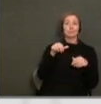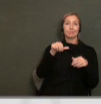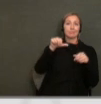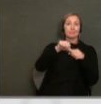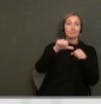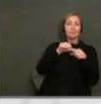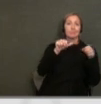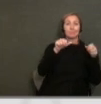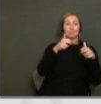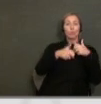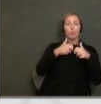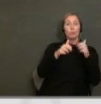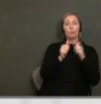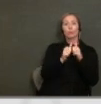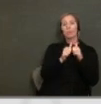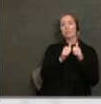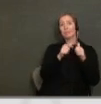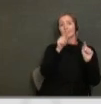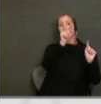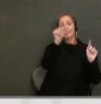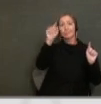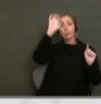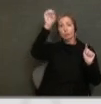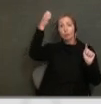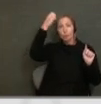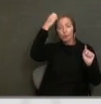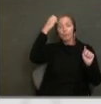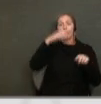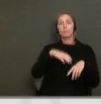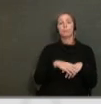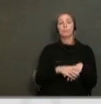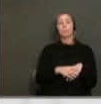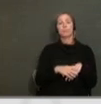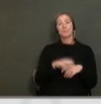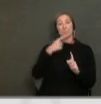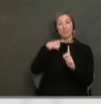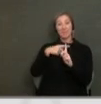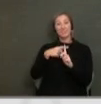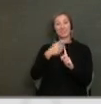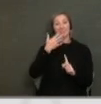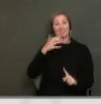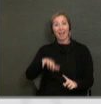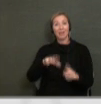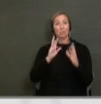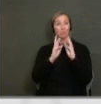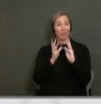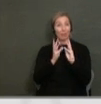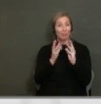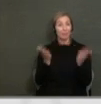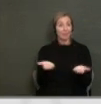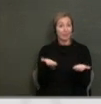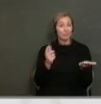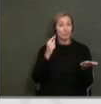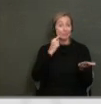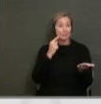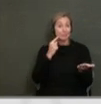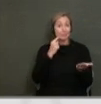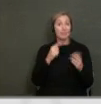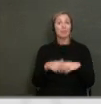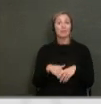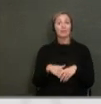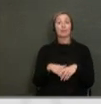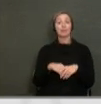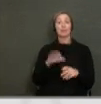Europe, as well as the very warm weather that we have experienced here in San Antonio,